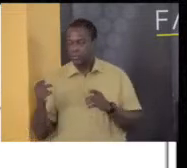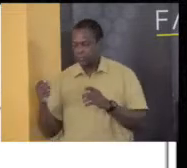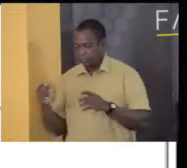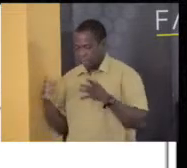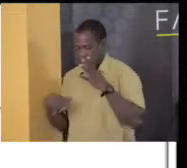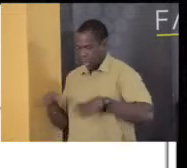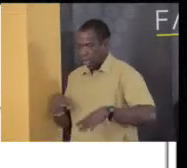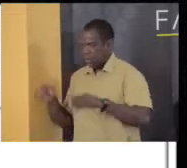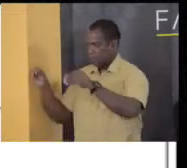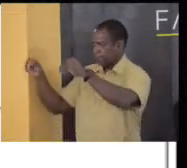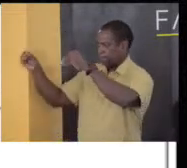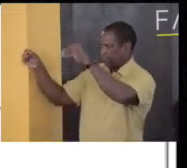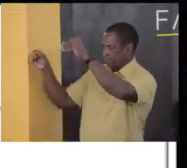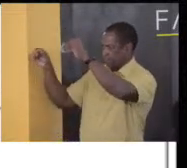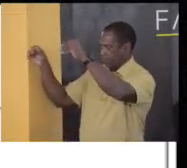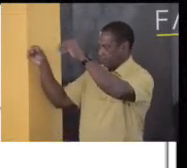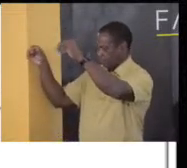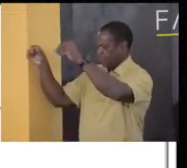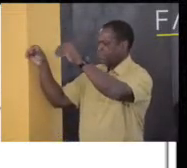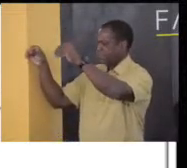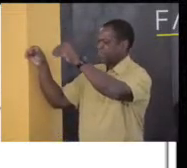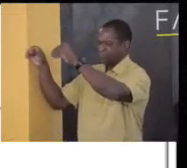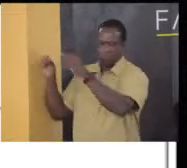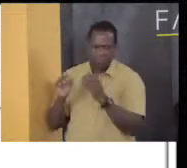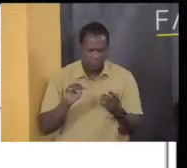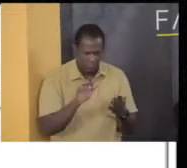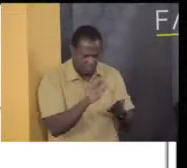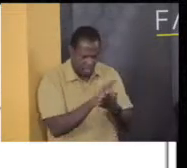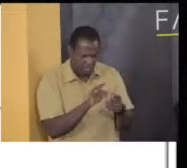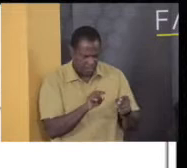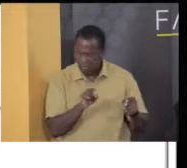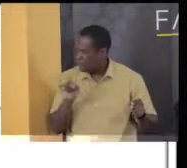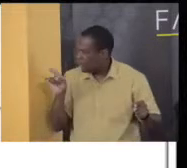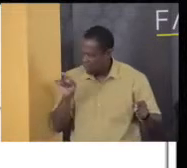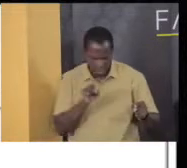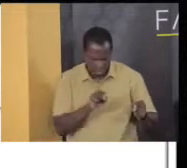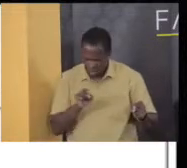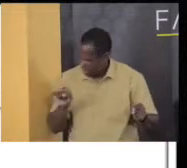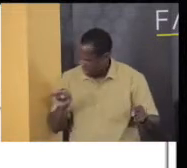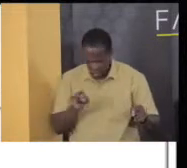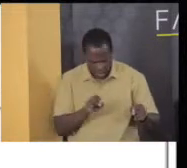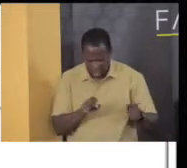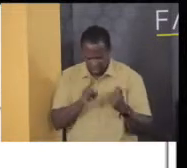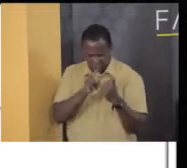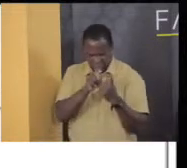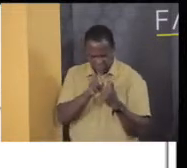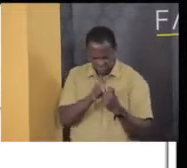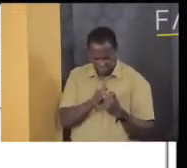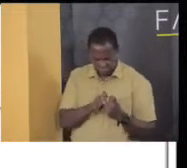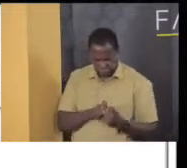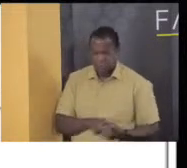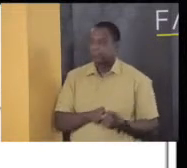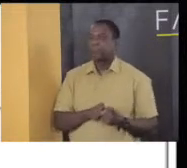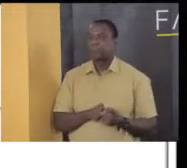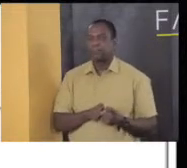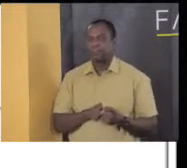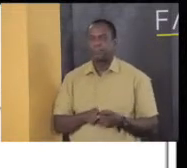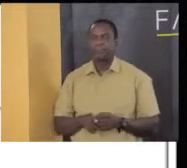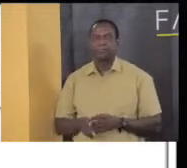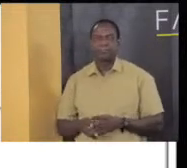requested. With a tech pack, designers are more likely to get exactly what they want because it is stated in